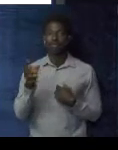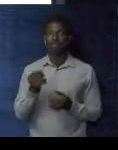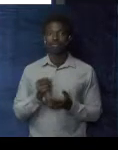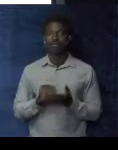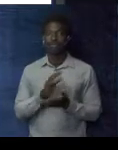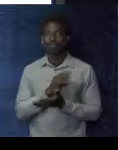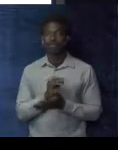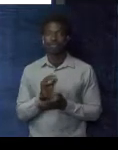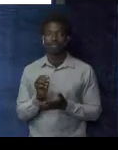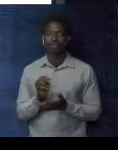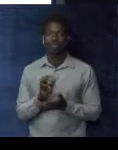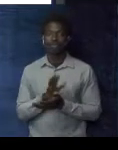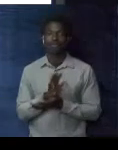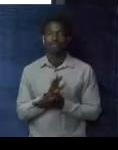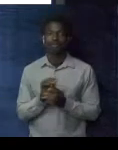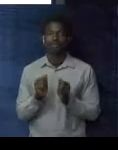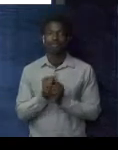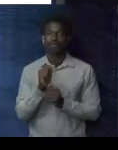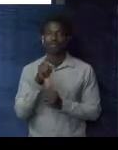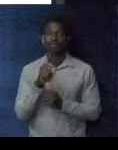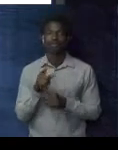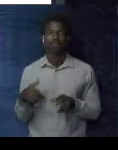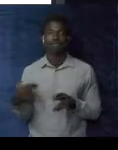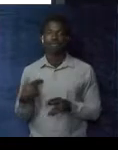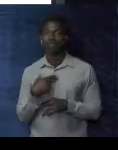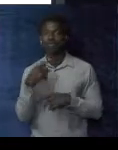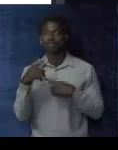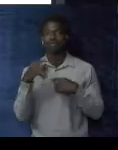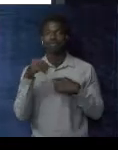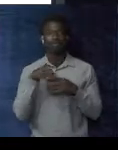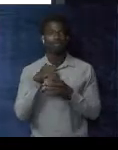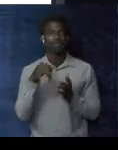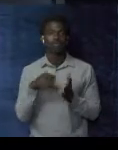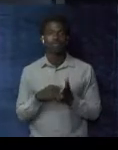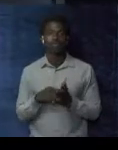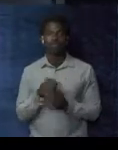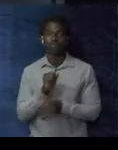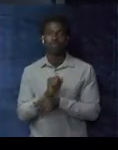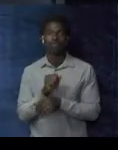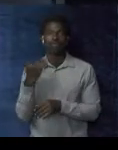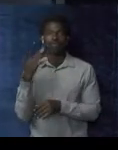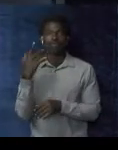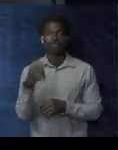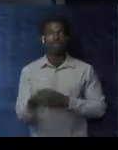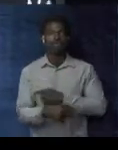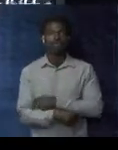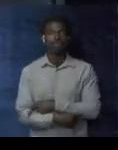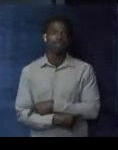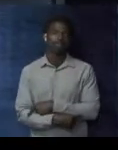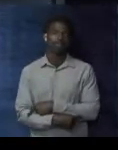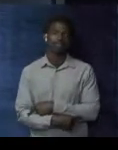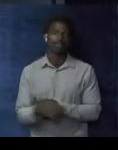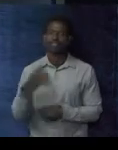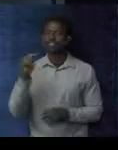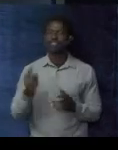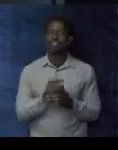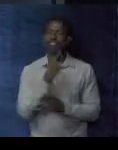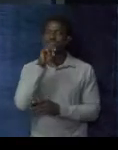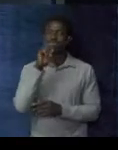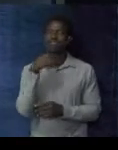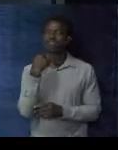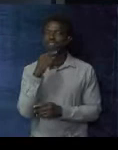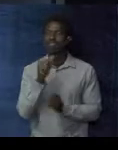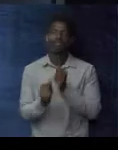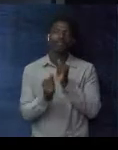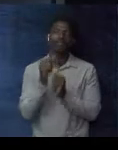pencils already? Your paper is also with you? Let's go into the work for the day. The